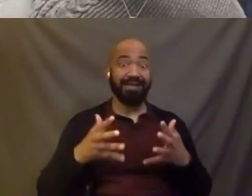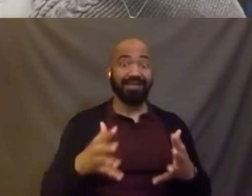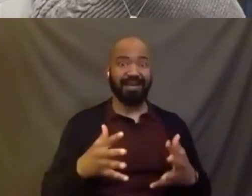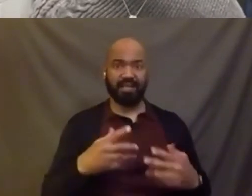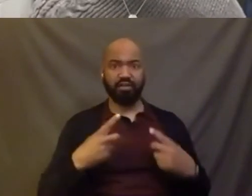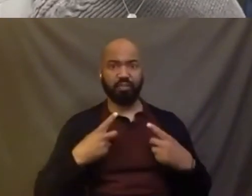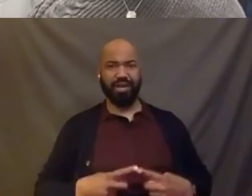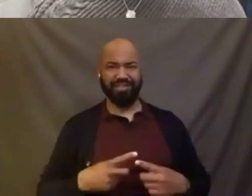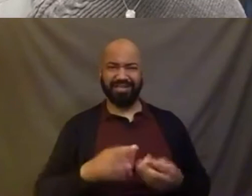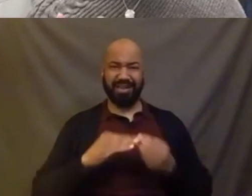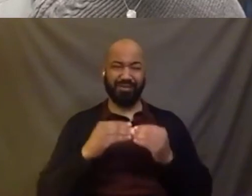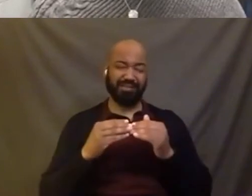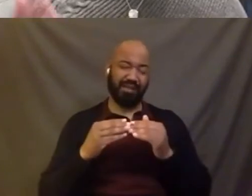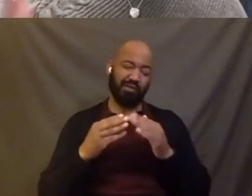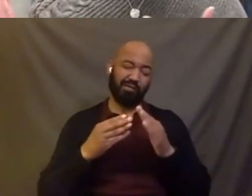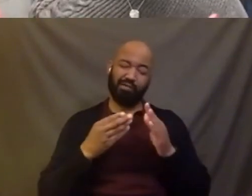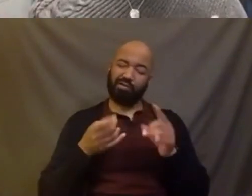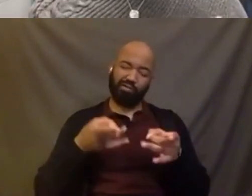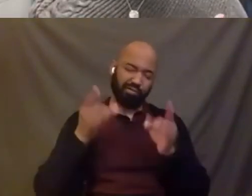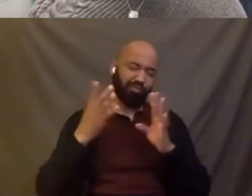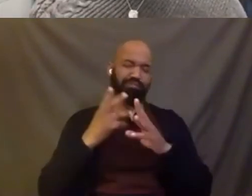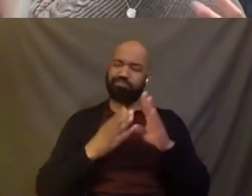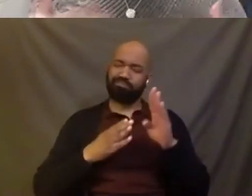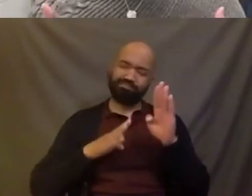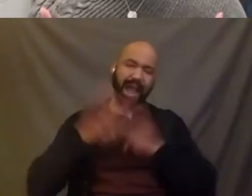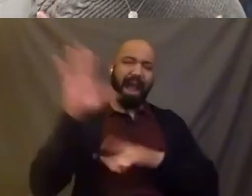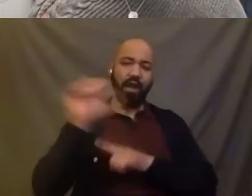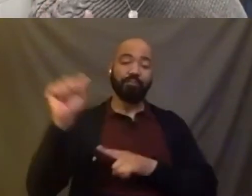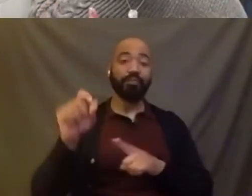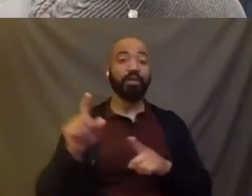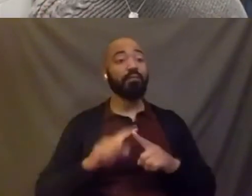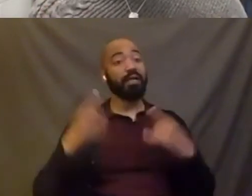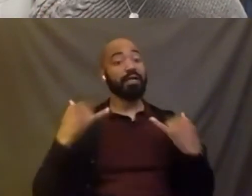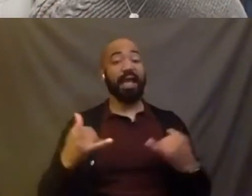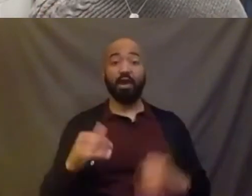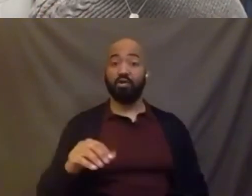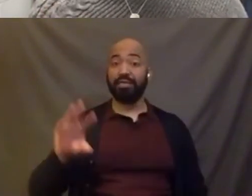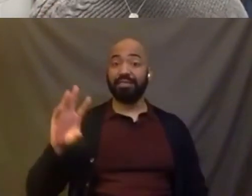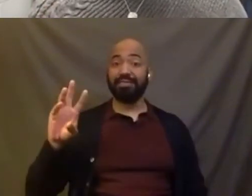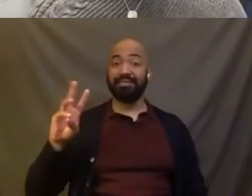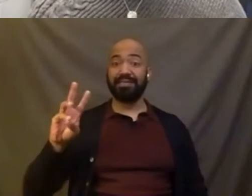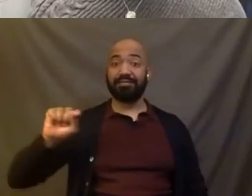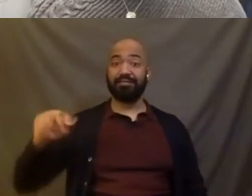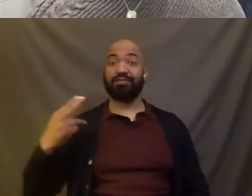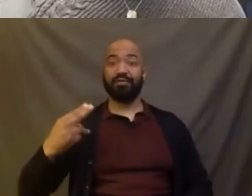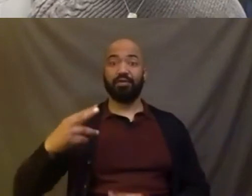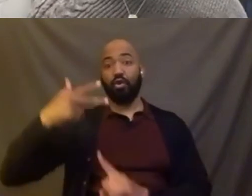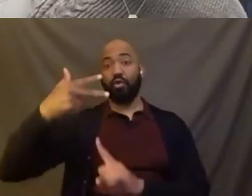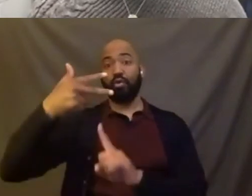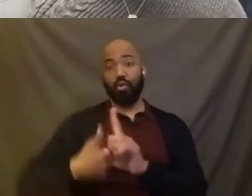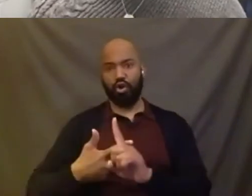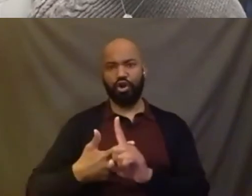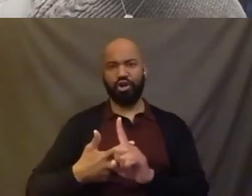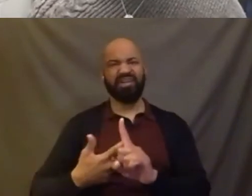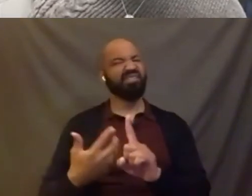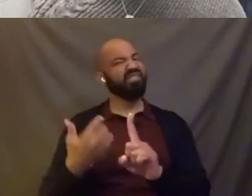roof. And so we're now seeing in this sixth quarter, we're now seeing that our reserves are completely depleted, right? We're utilizing Cheetos more